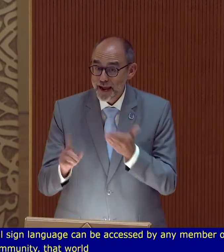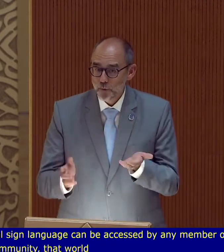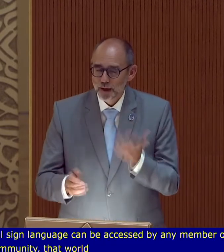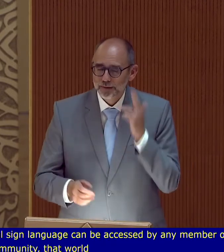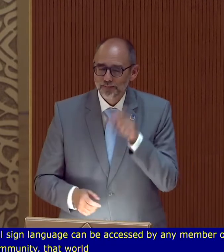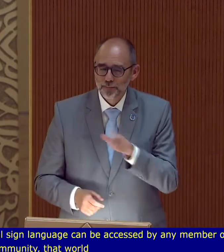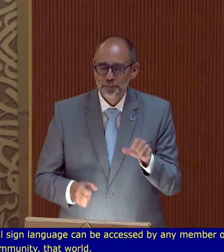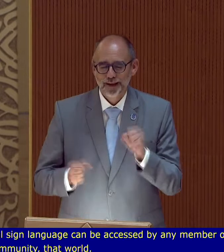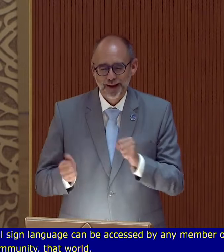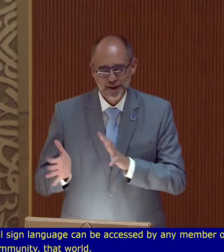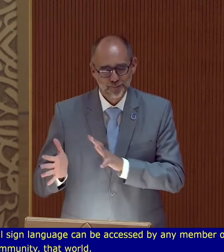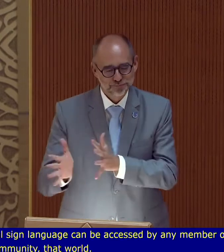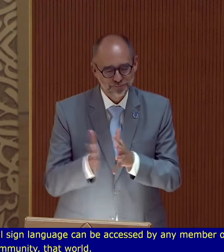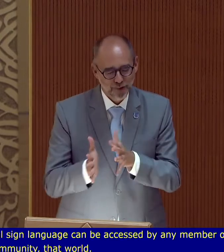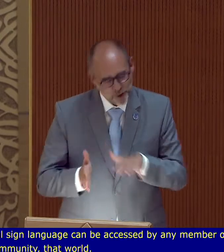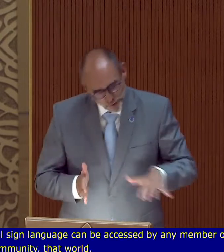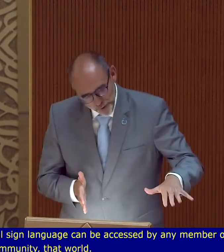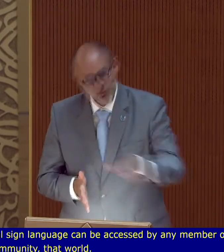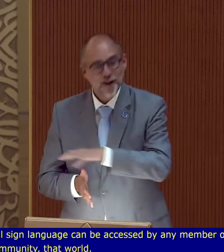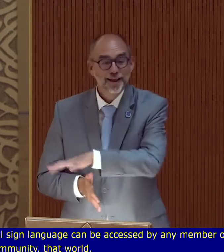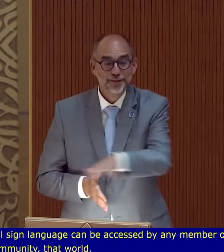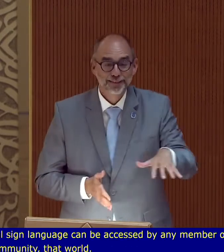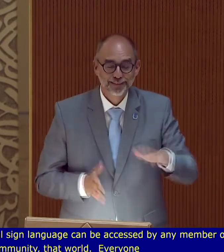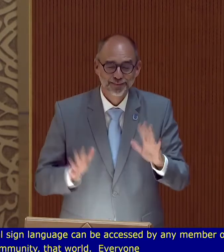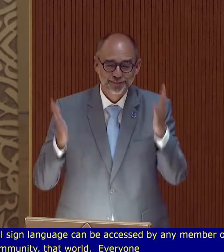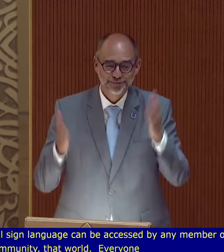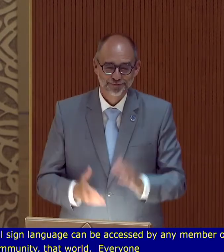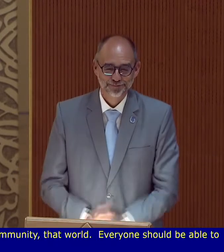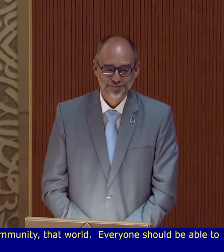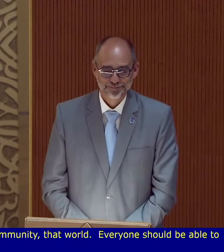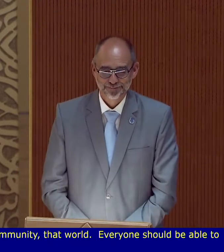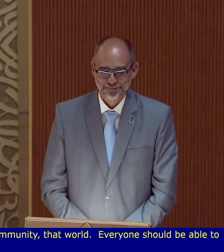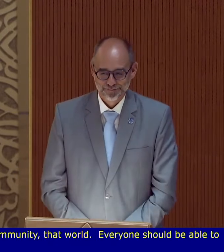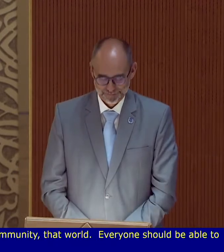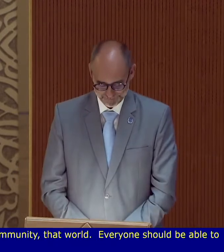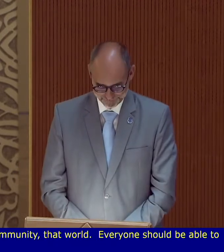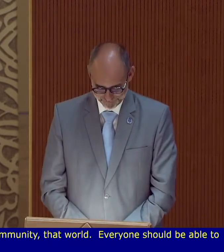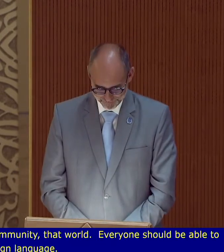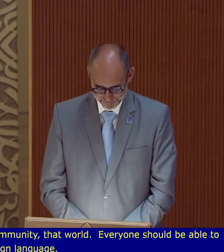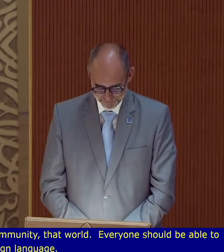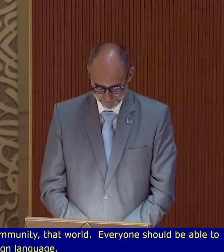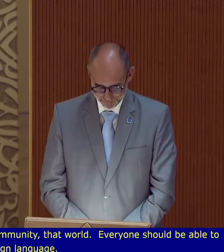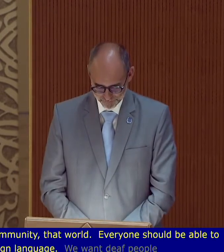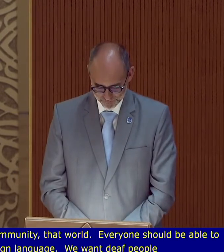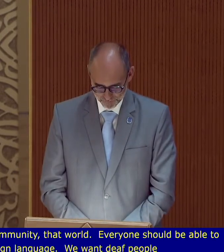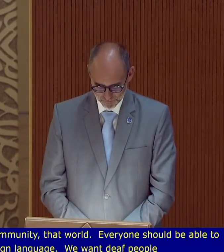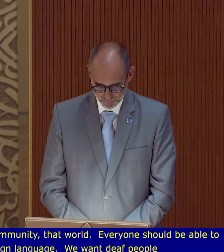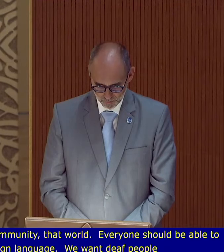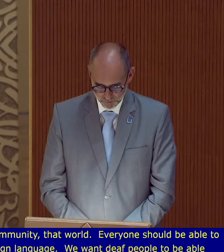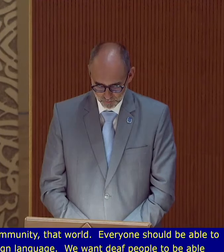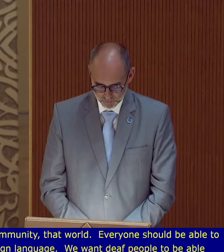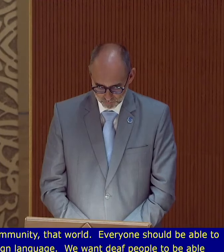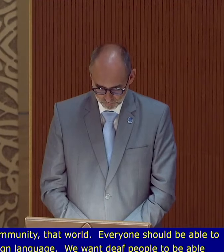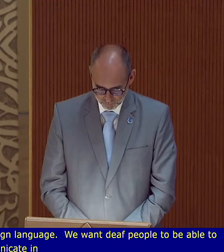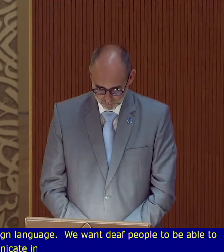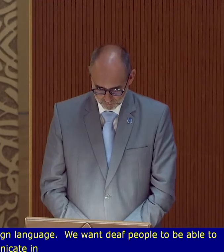Everyone should be able to learn sign language. We want deaf people to be able to communicate in all aspects of life.